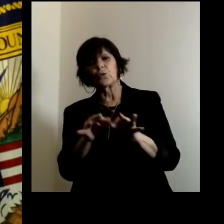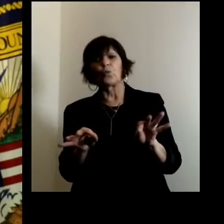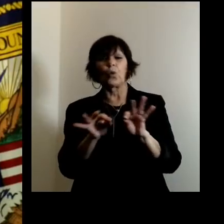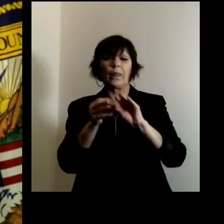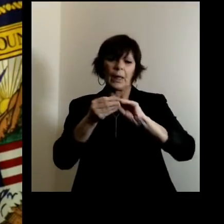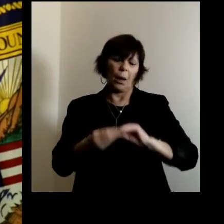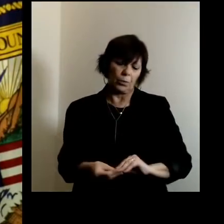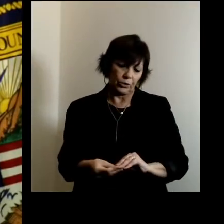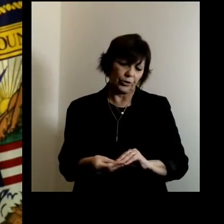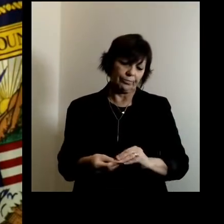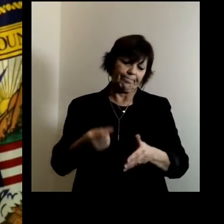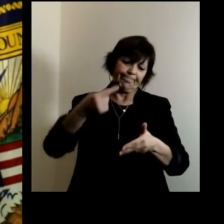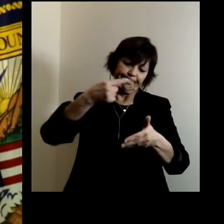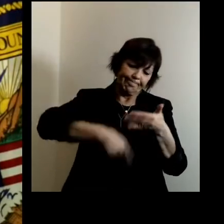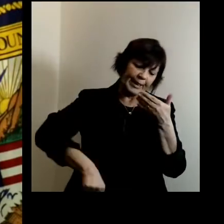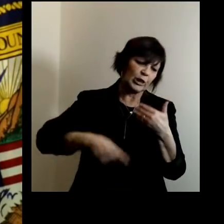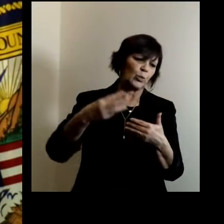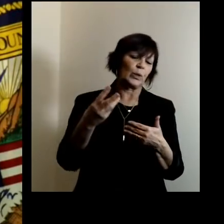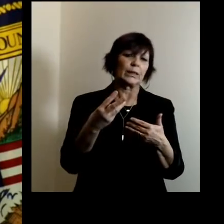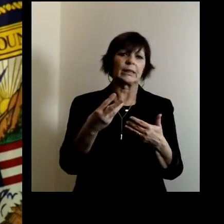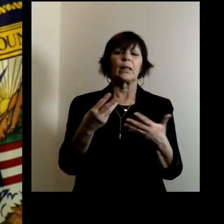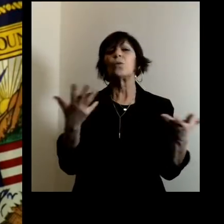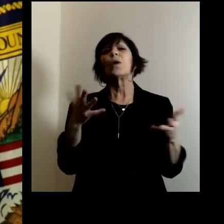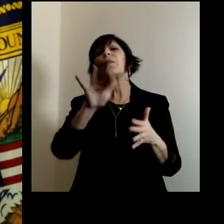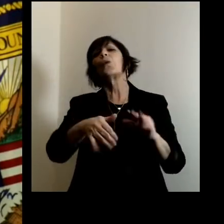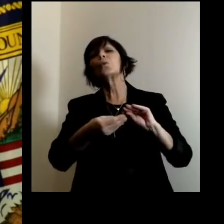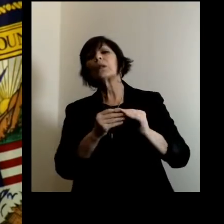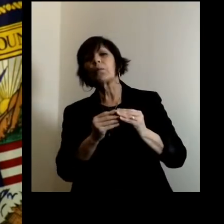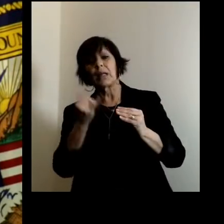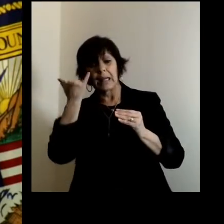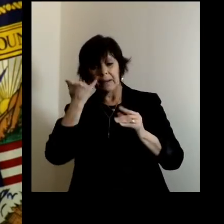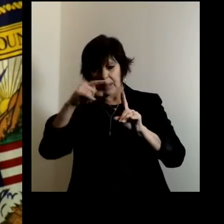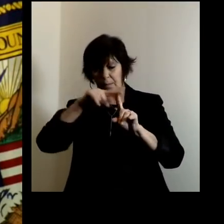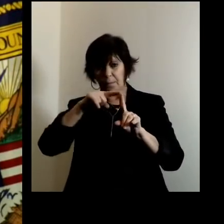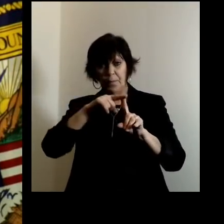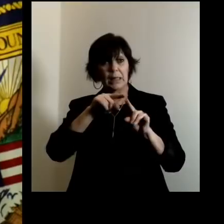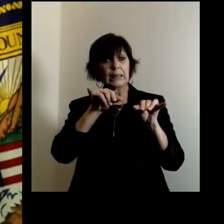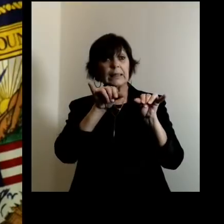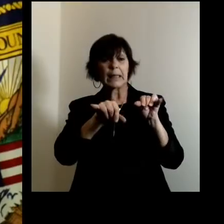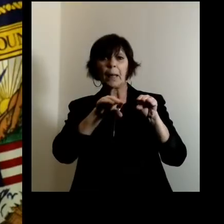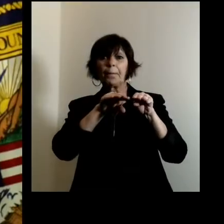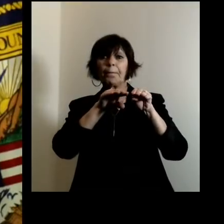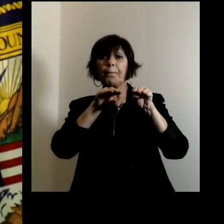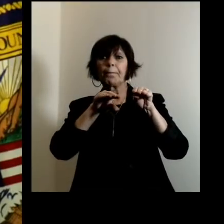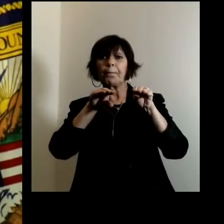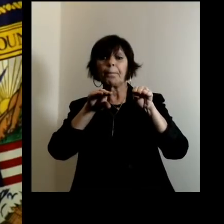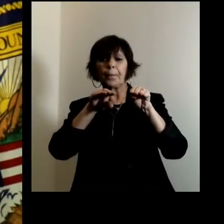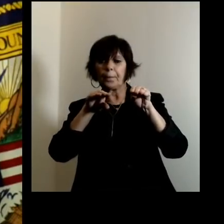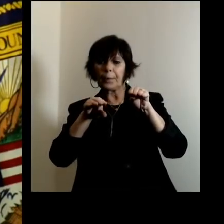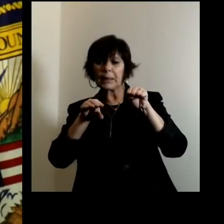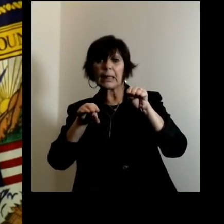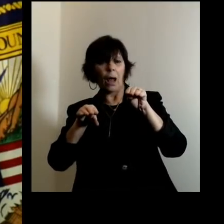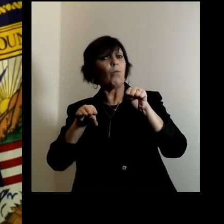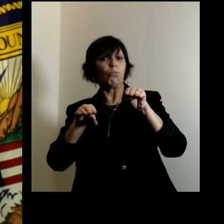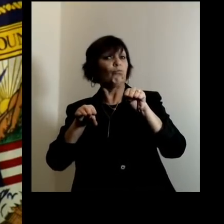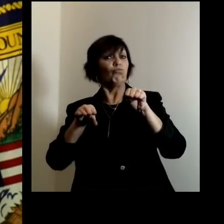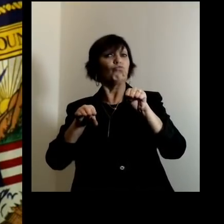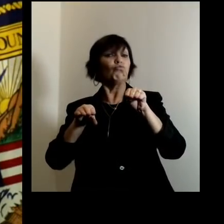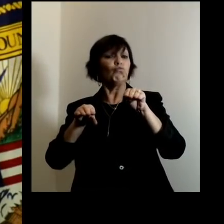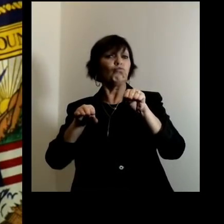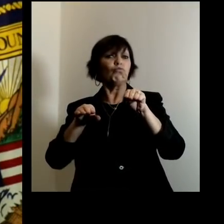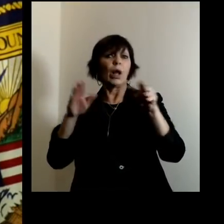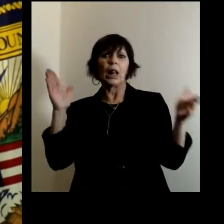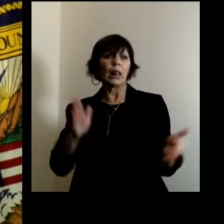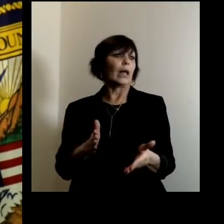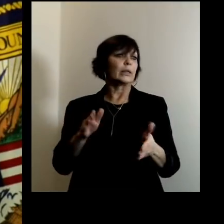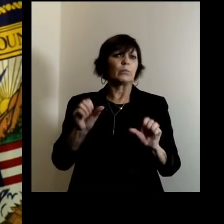next Wednesday talking about it, and if the positivity rate is still the same, or it's gone down, I certainly think there's a much less